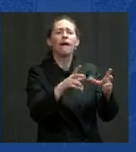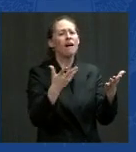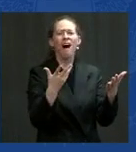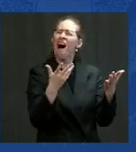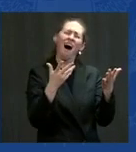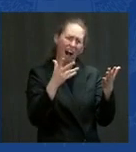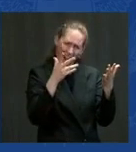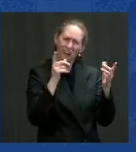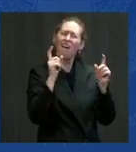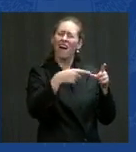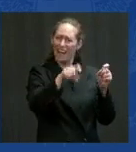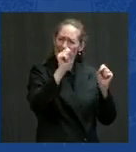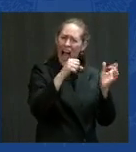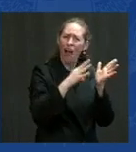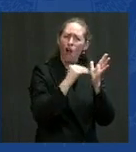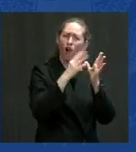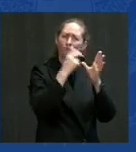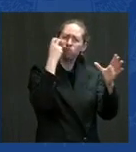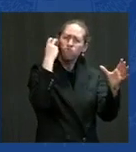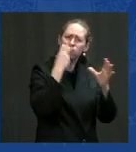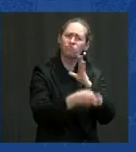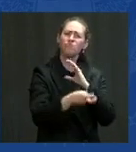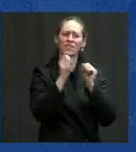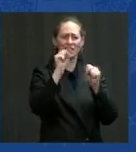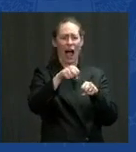all the things that are going to provide the jobs of the future. here.